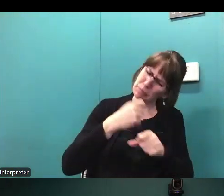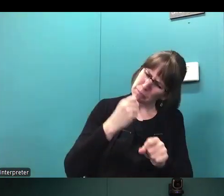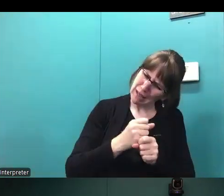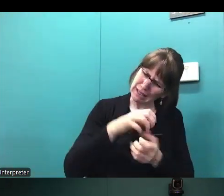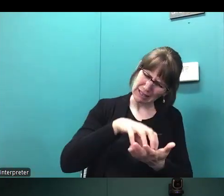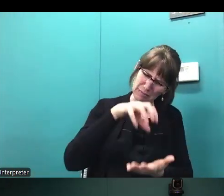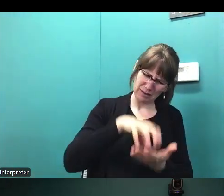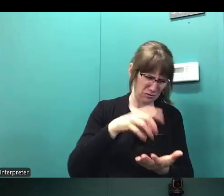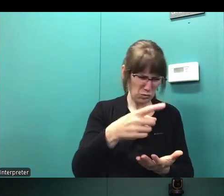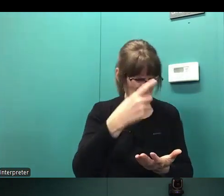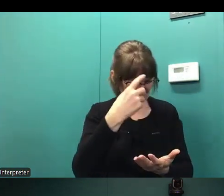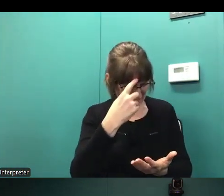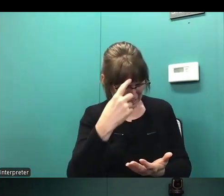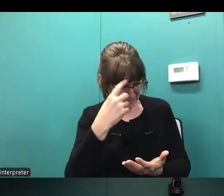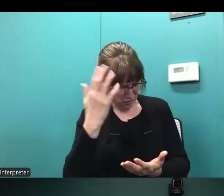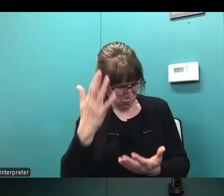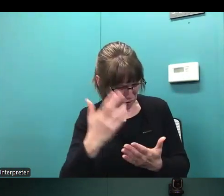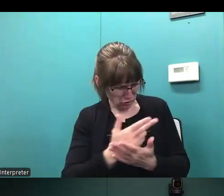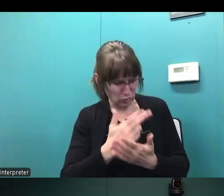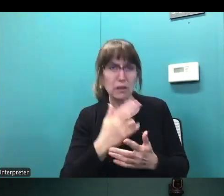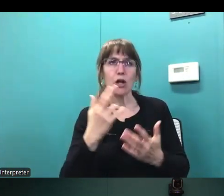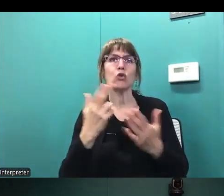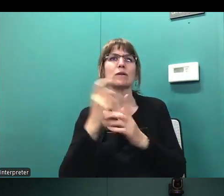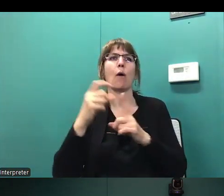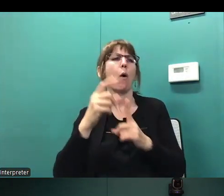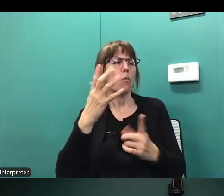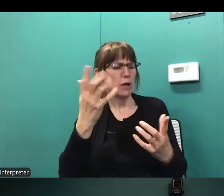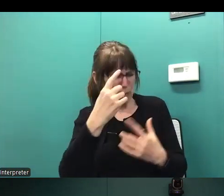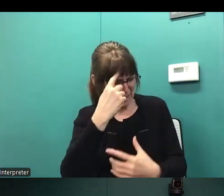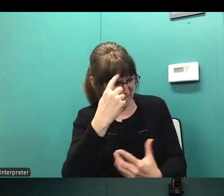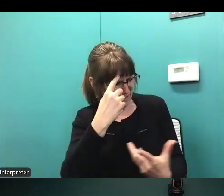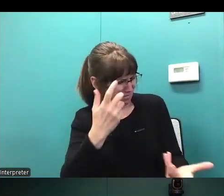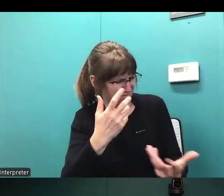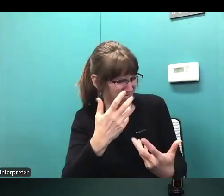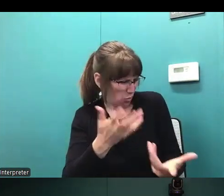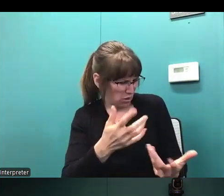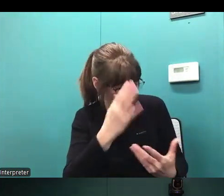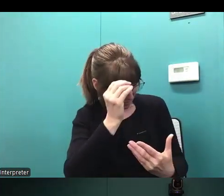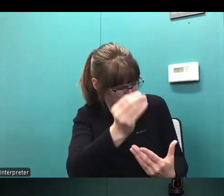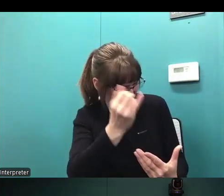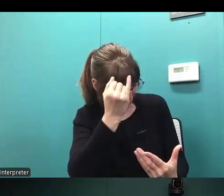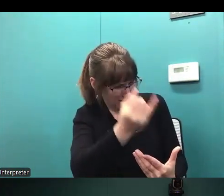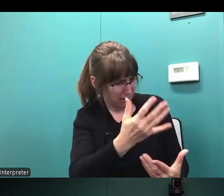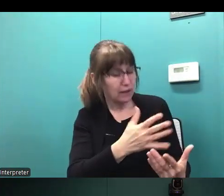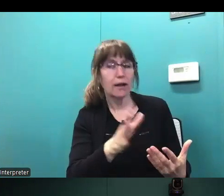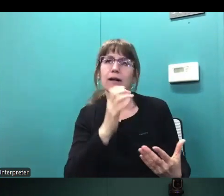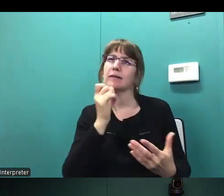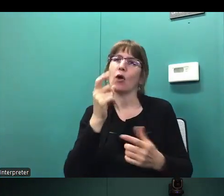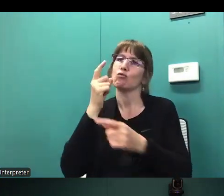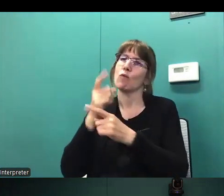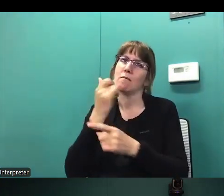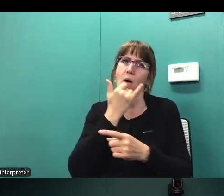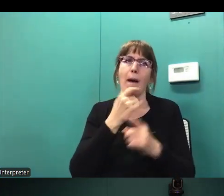steps you think we're going to use? I love using the like think because there's no wrong answer. It's whatever you think. You're giving them permission to like give any